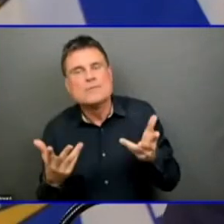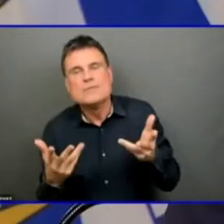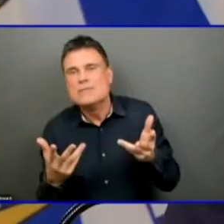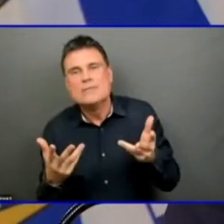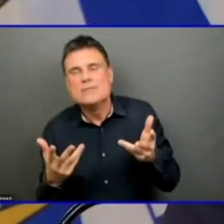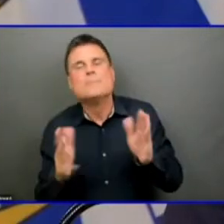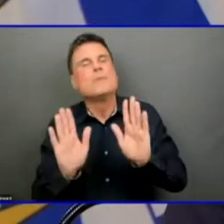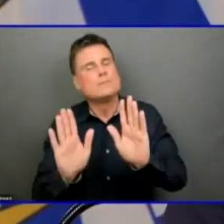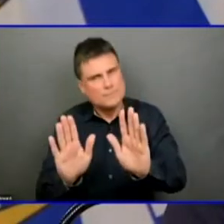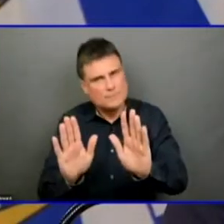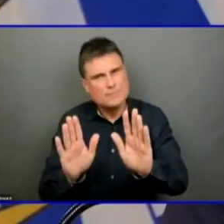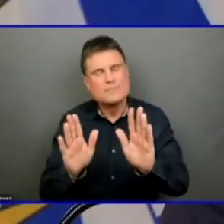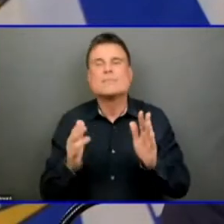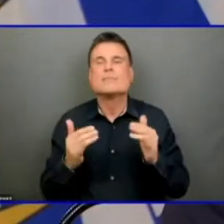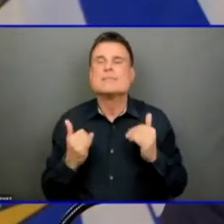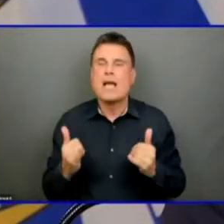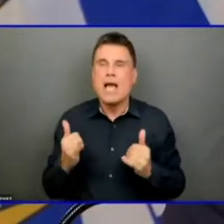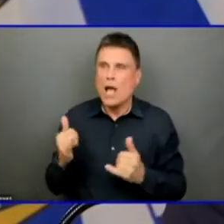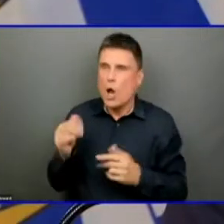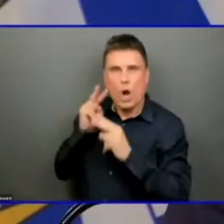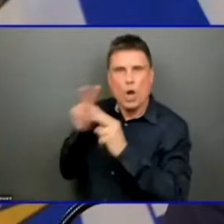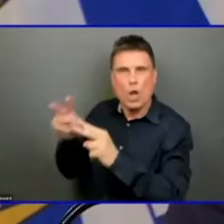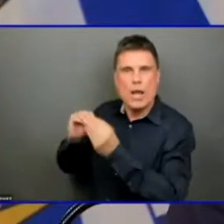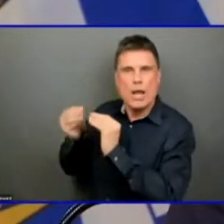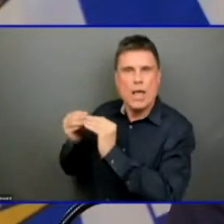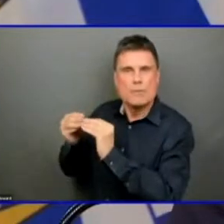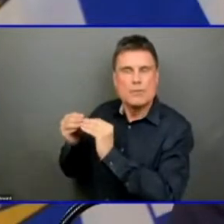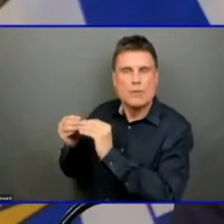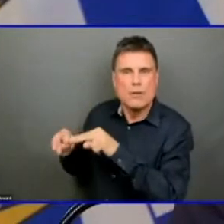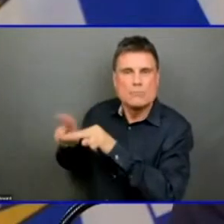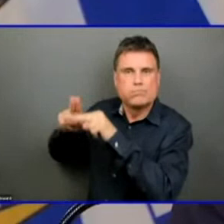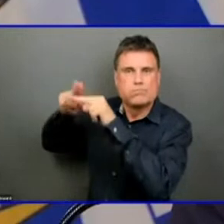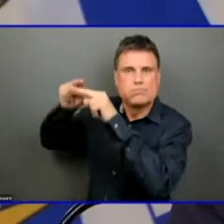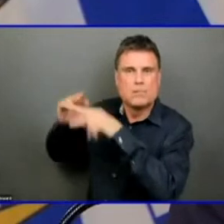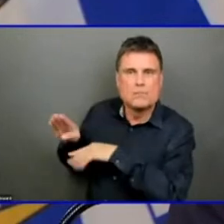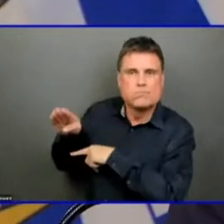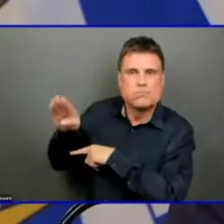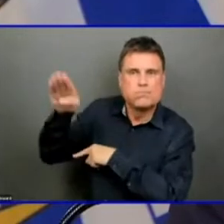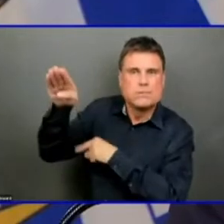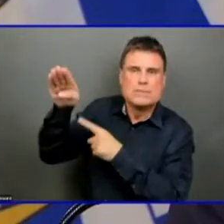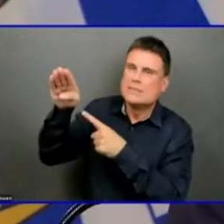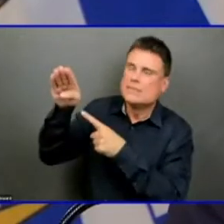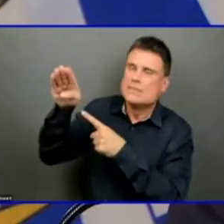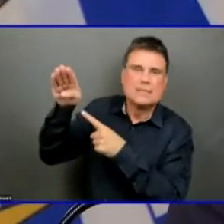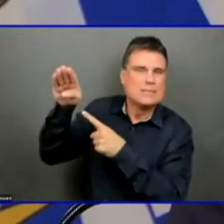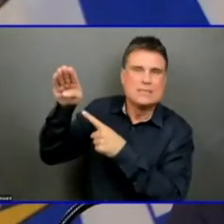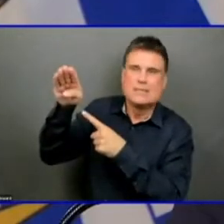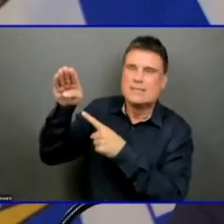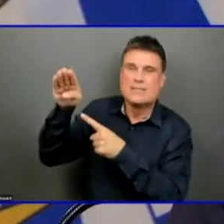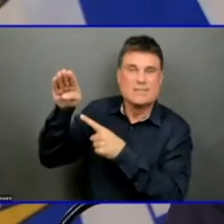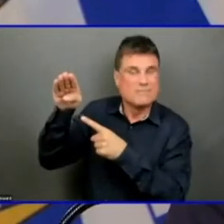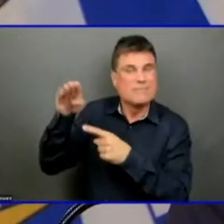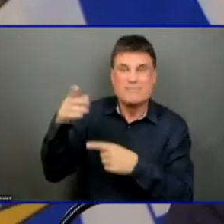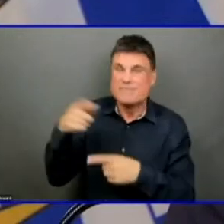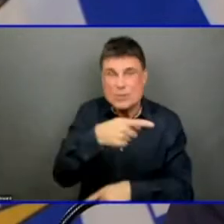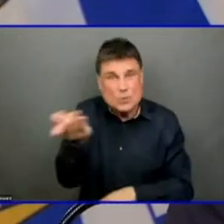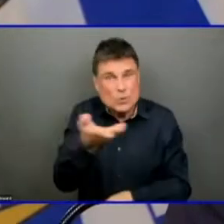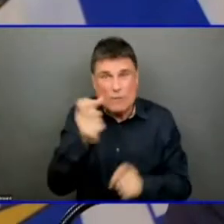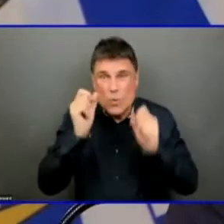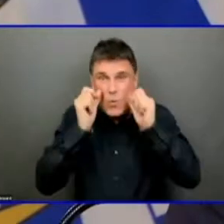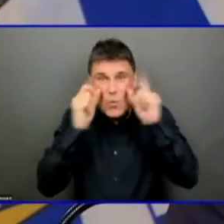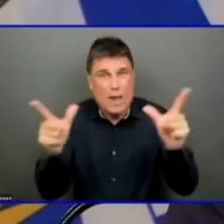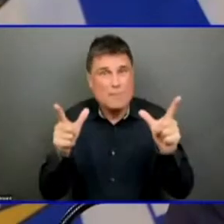this last few weeks that these things are important. We're seeing it now affecting our healthcare system. We're seeing it